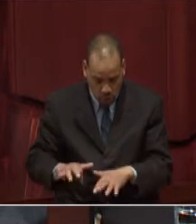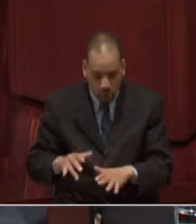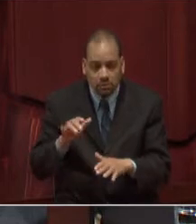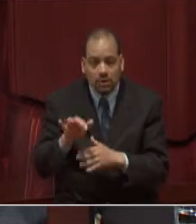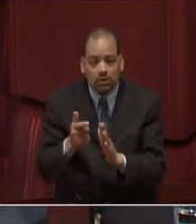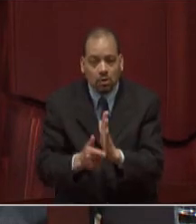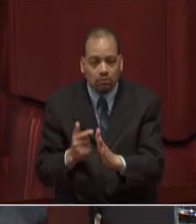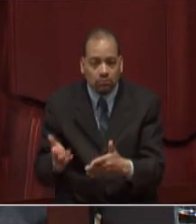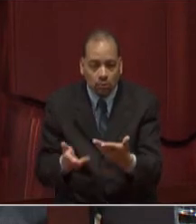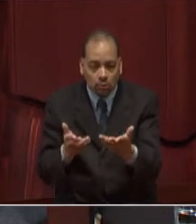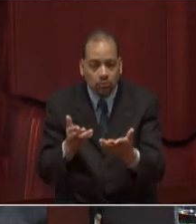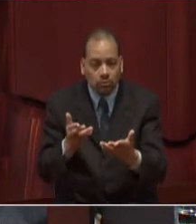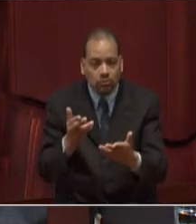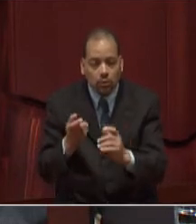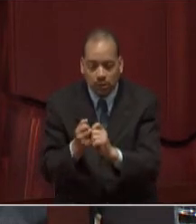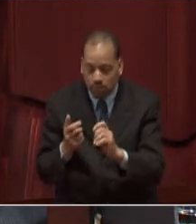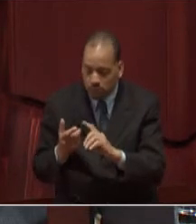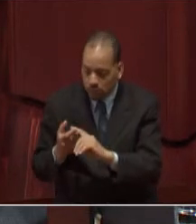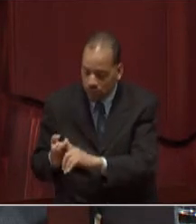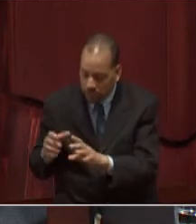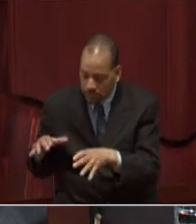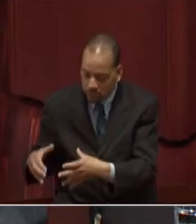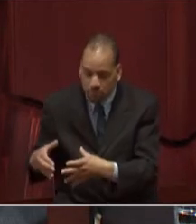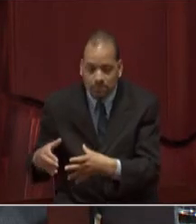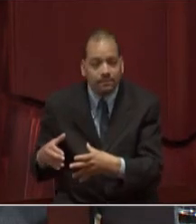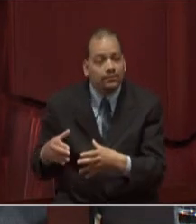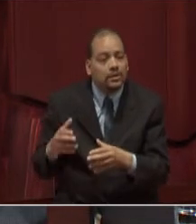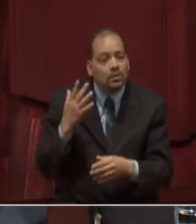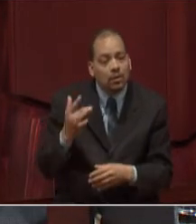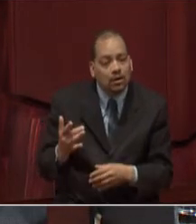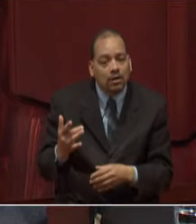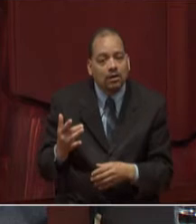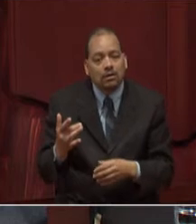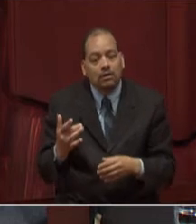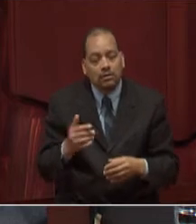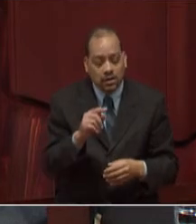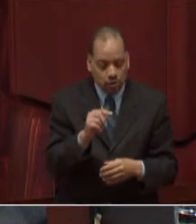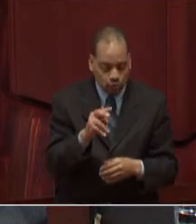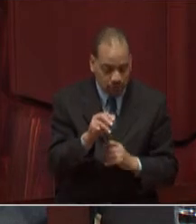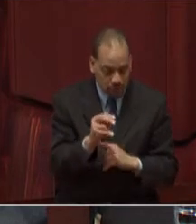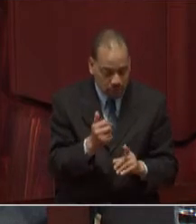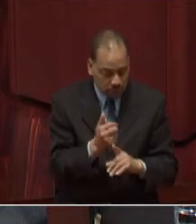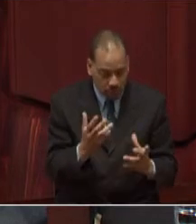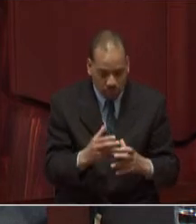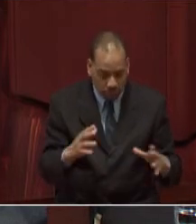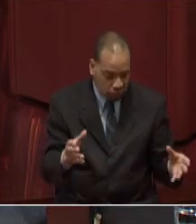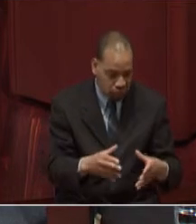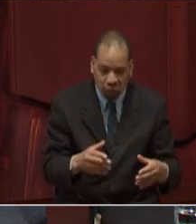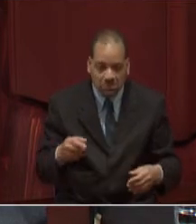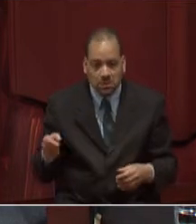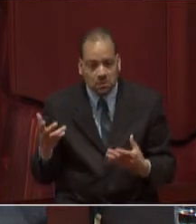control of the way Truman was running policy, trying to consolidate things and particularly